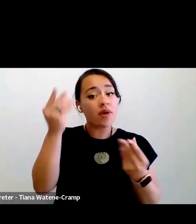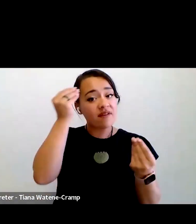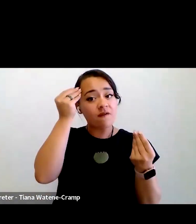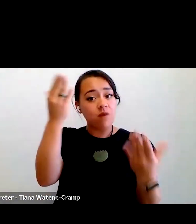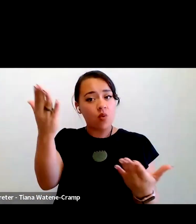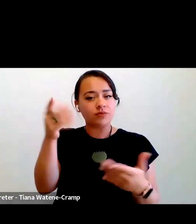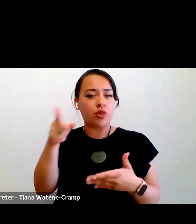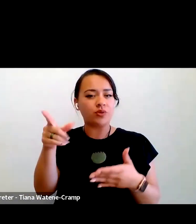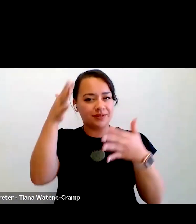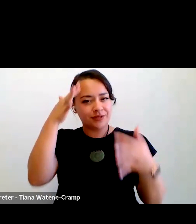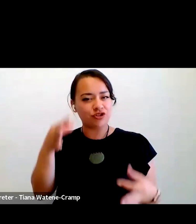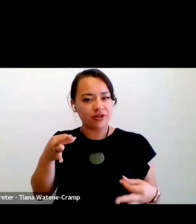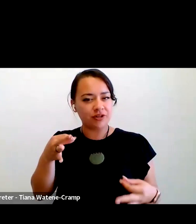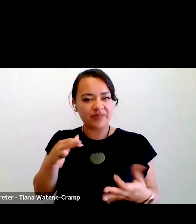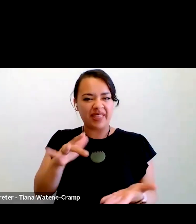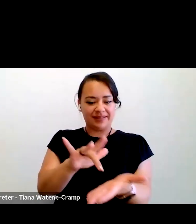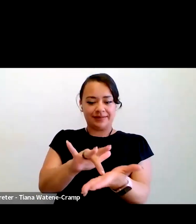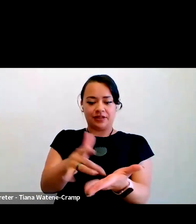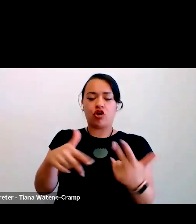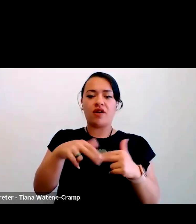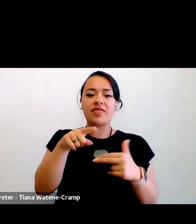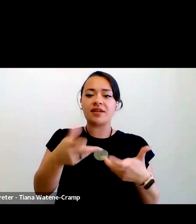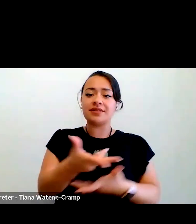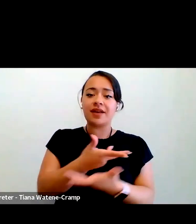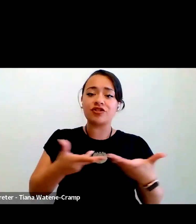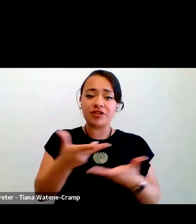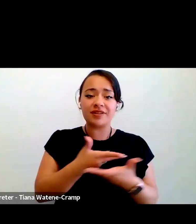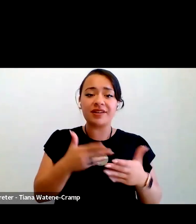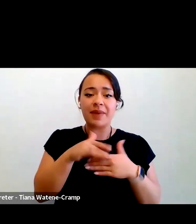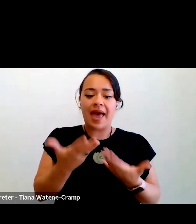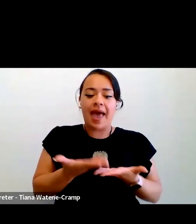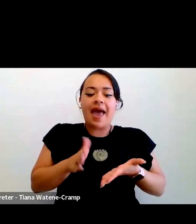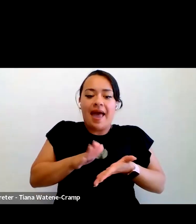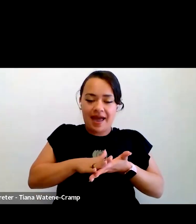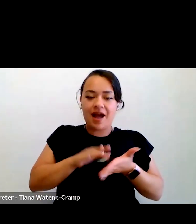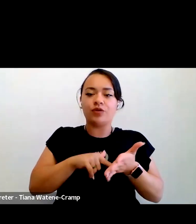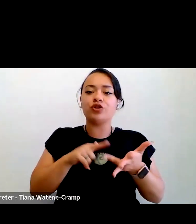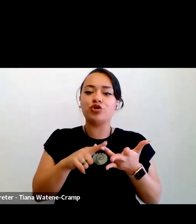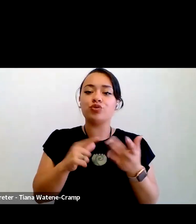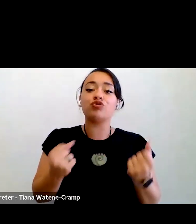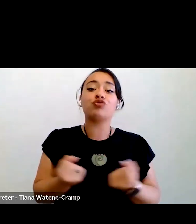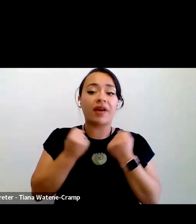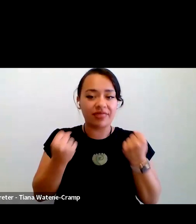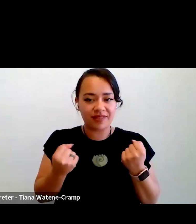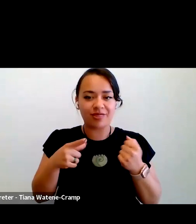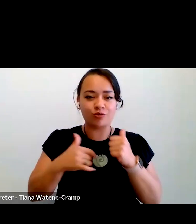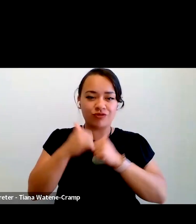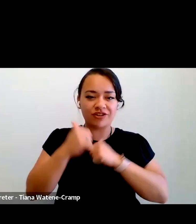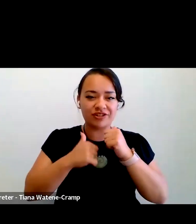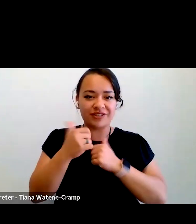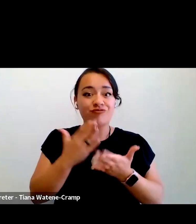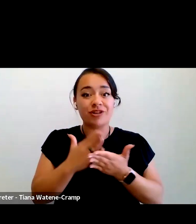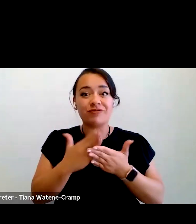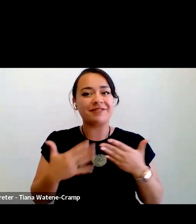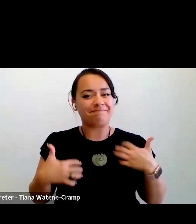decisions. And at the very centre of that discussion is how to strengthen these structures, which is always exciting. Innovation in this way is always